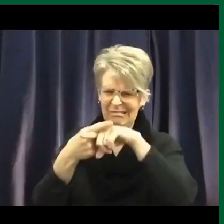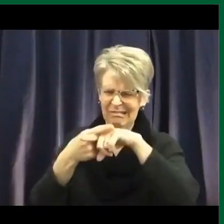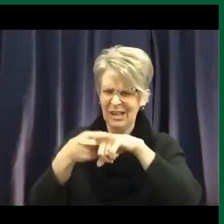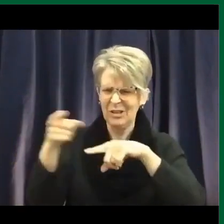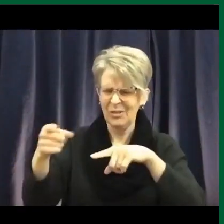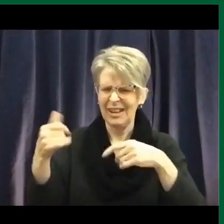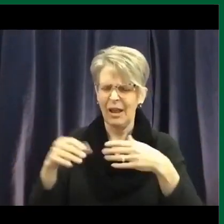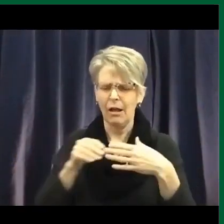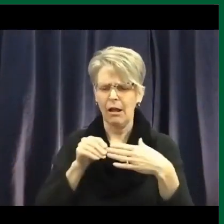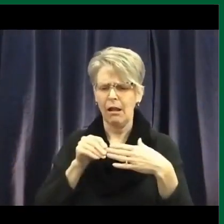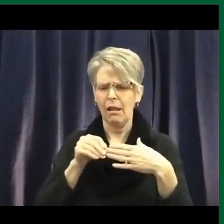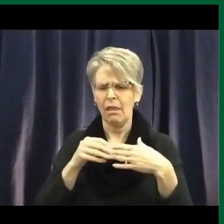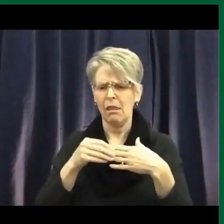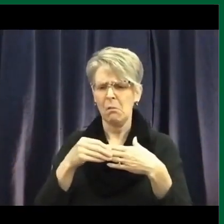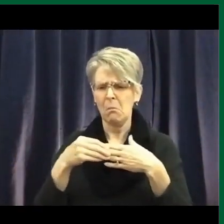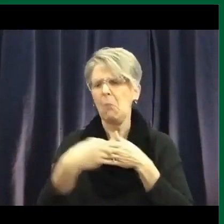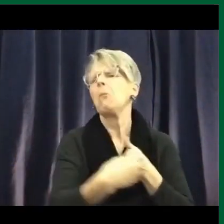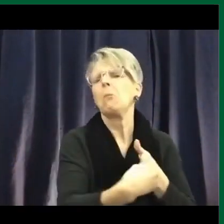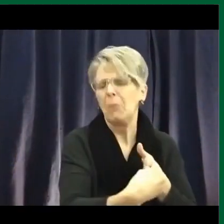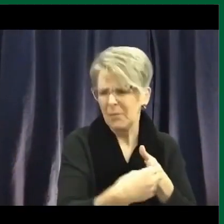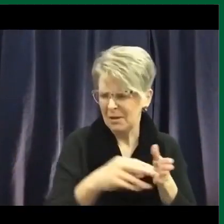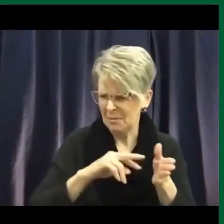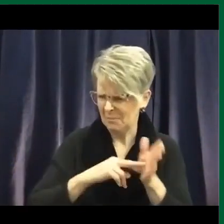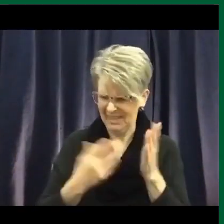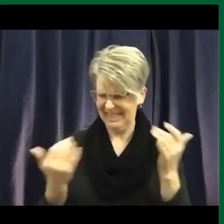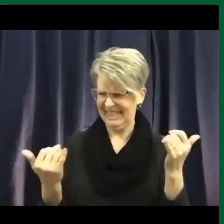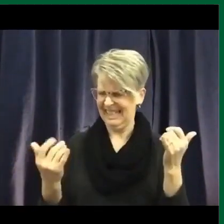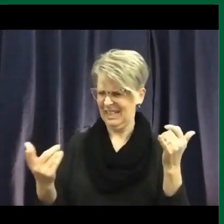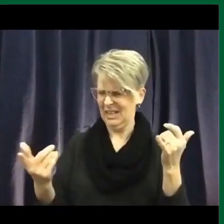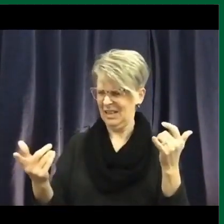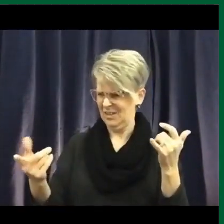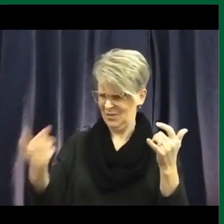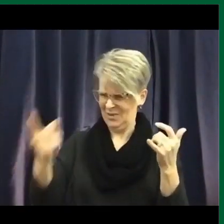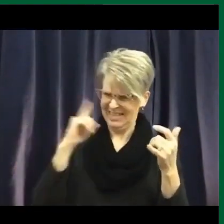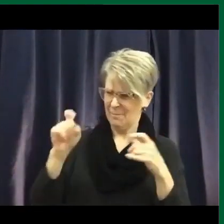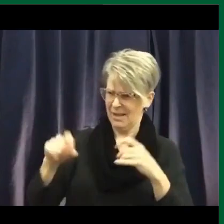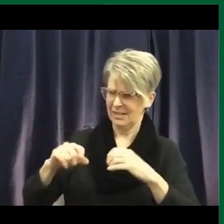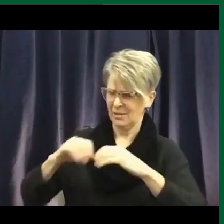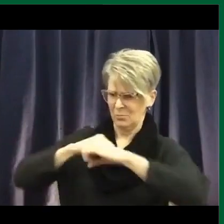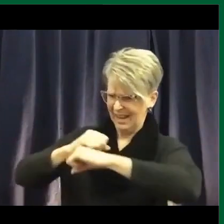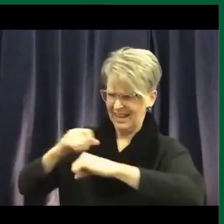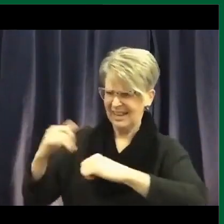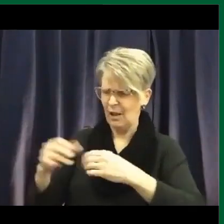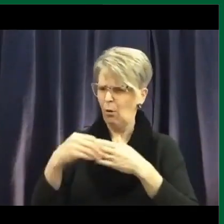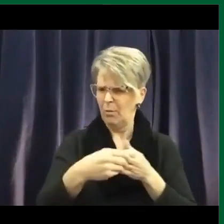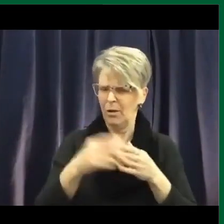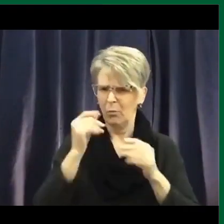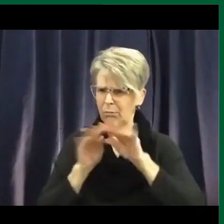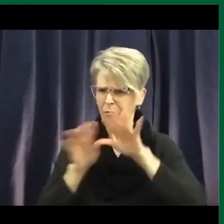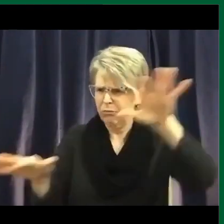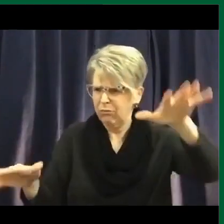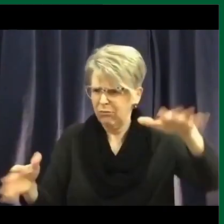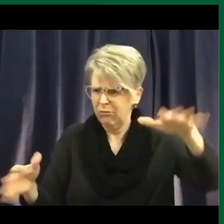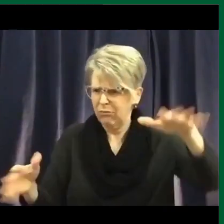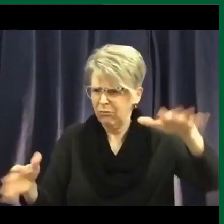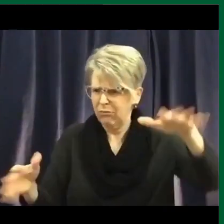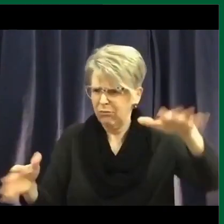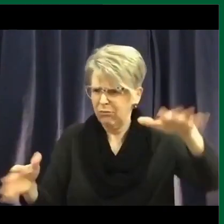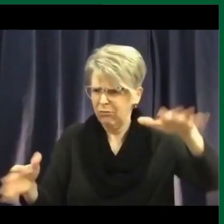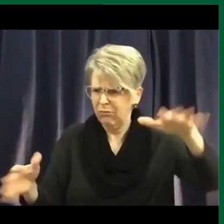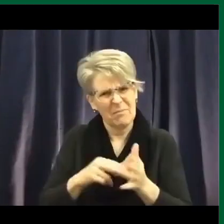guess, loosening some of these restrictions, allowing people to gather in households, which you have said in the past, there's a high degree